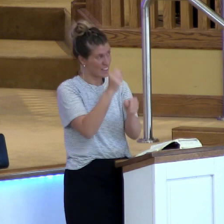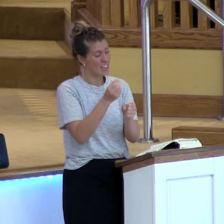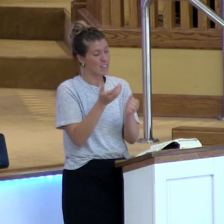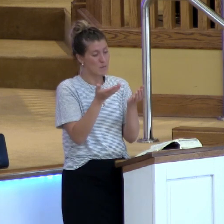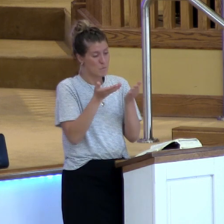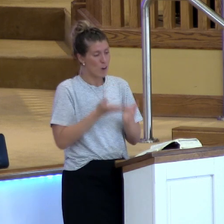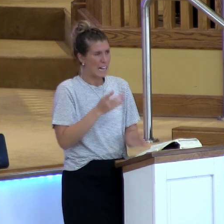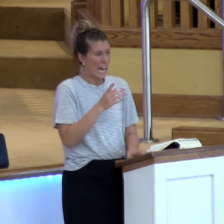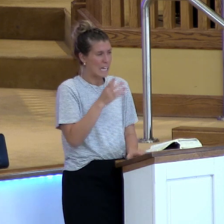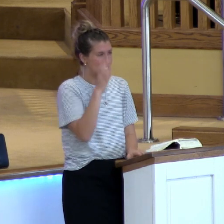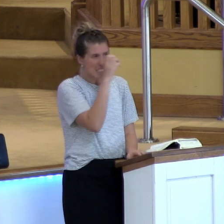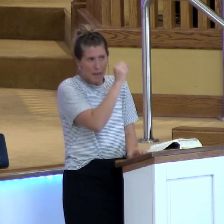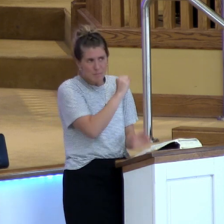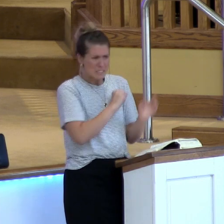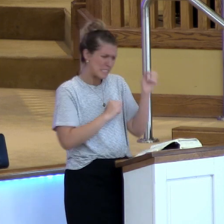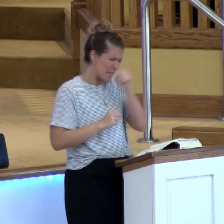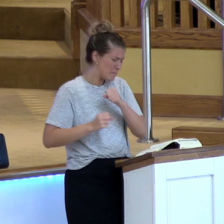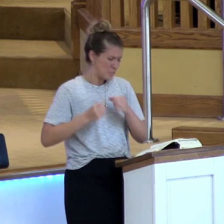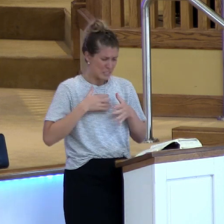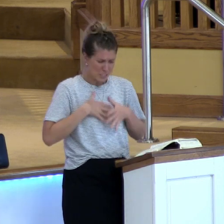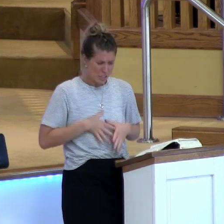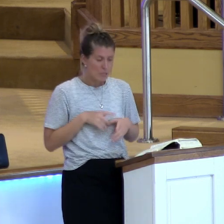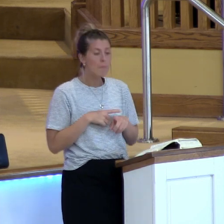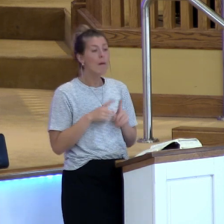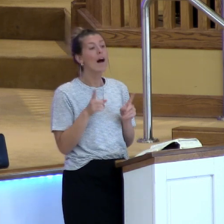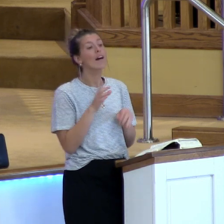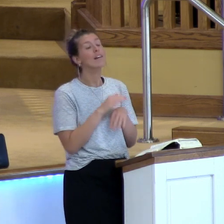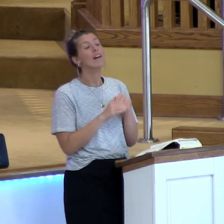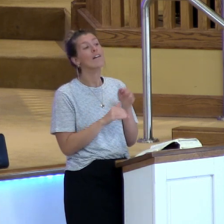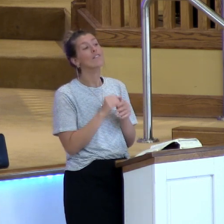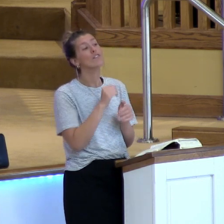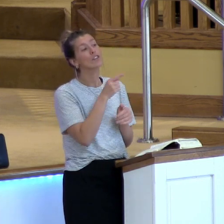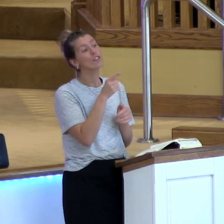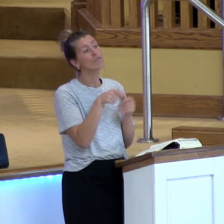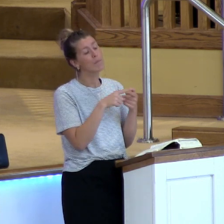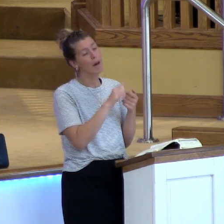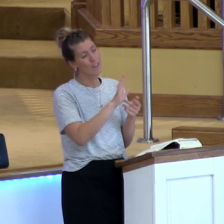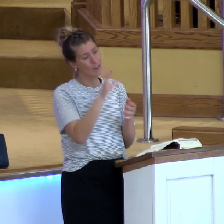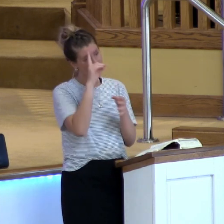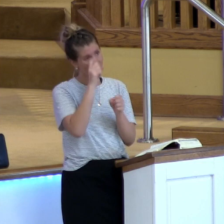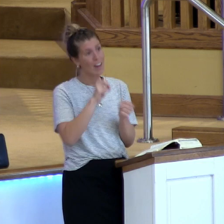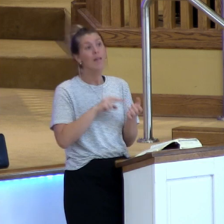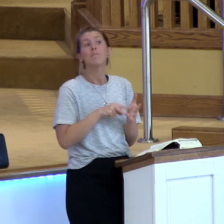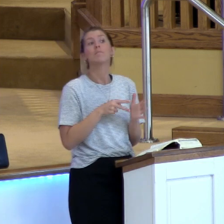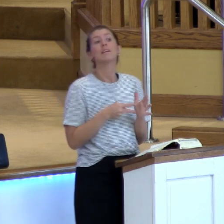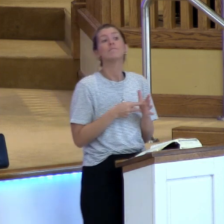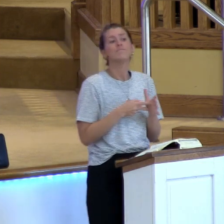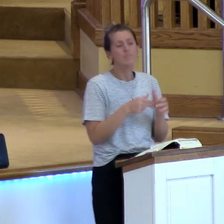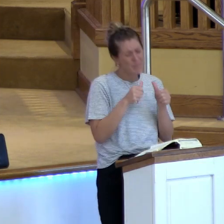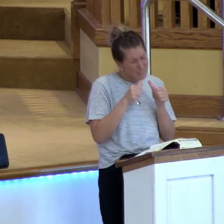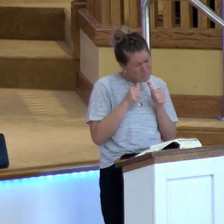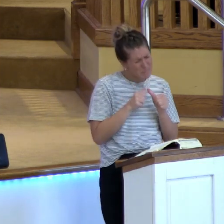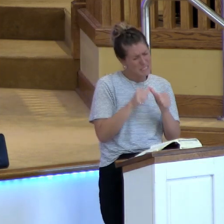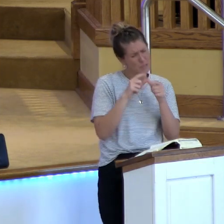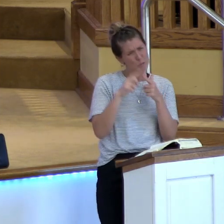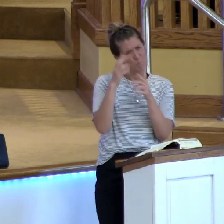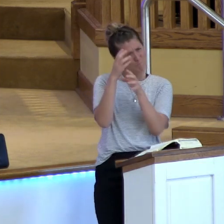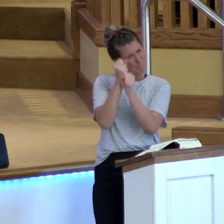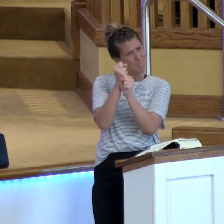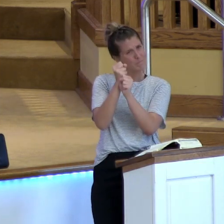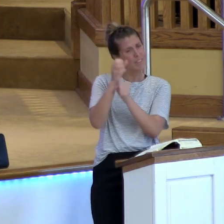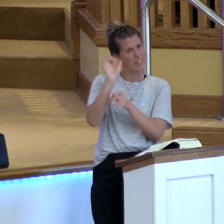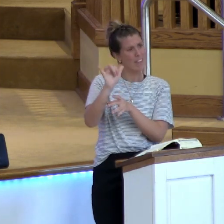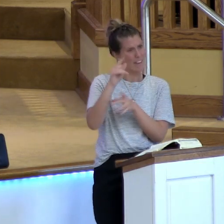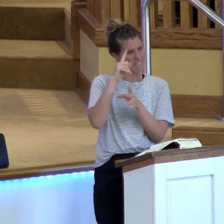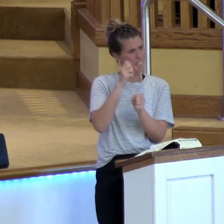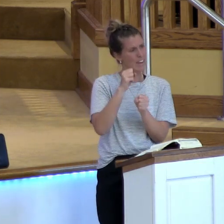assumptions. Your faith is what's brought you some of this discouragement. But let me comfort you concerning your faith, meaning this. Keep that faith, because in